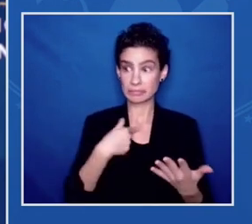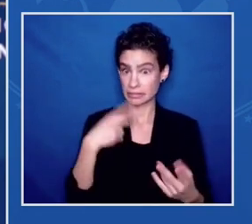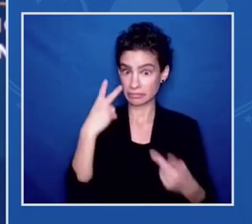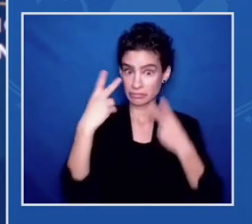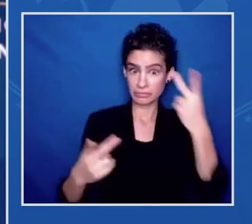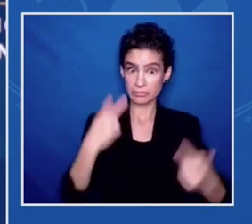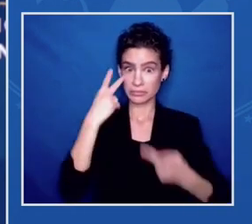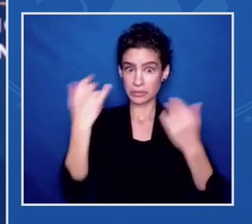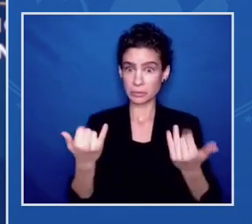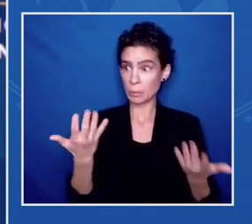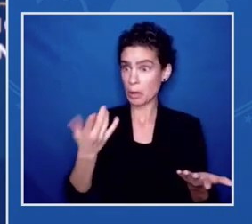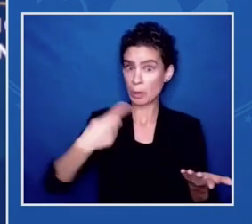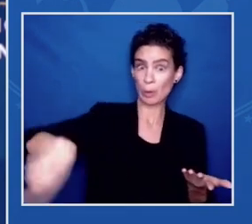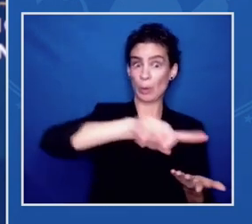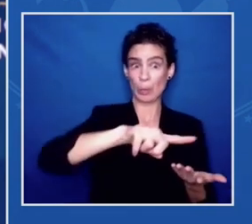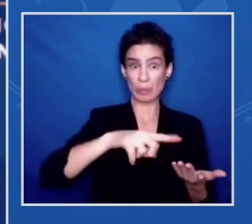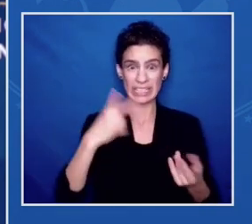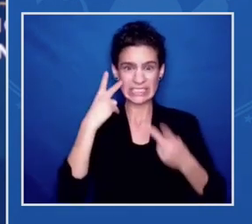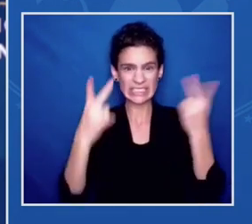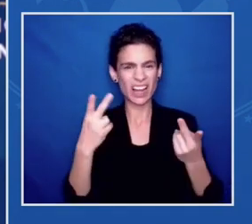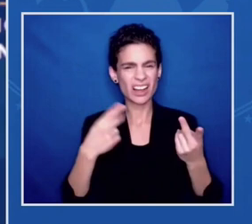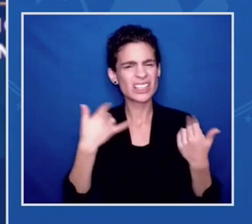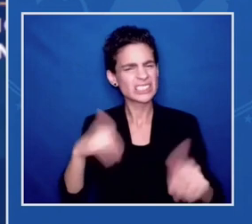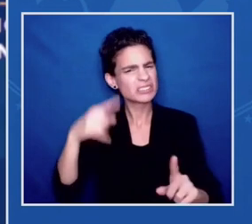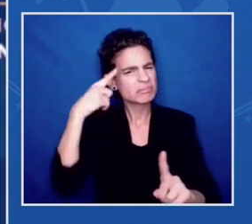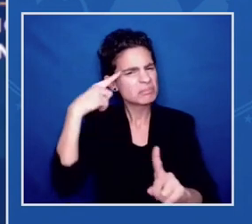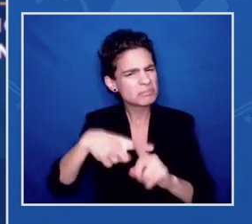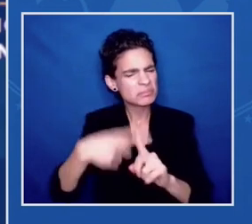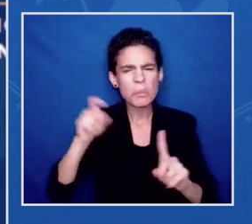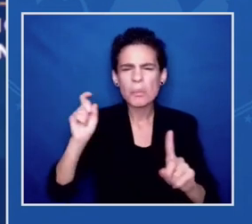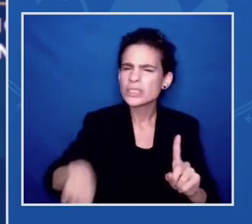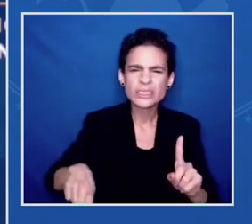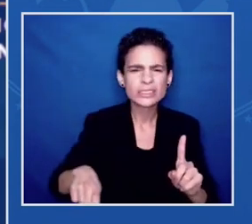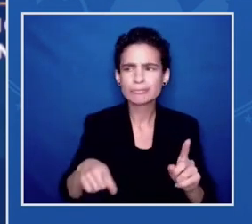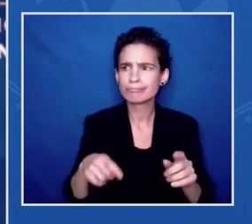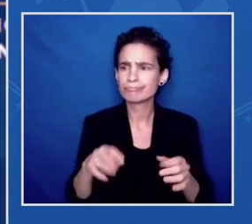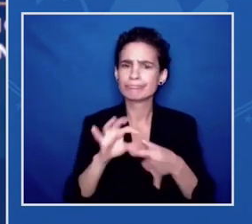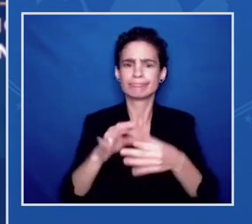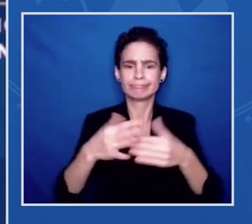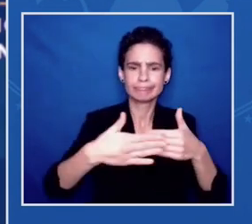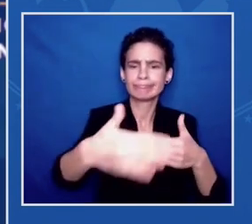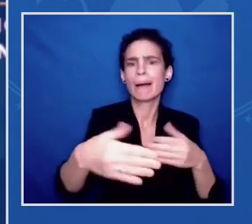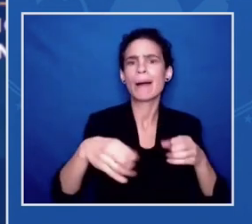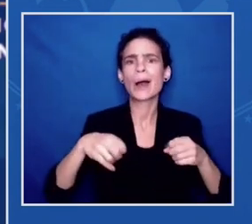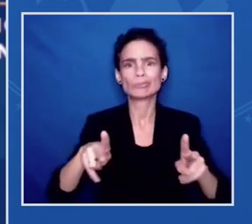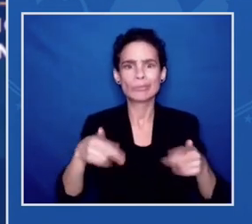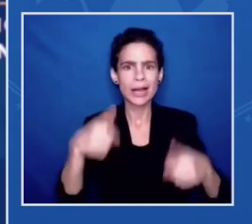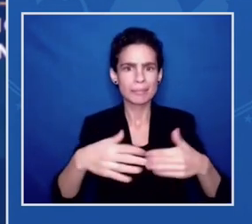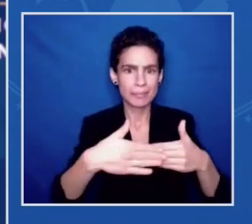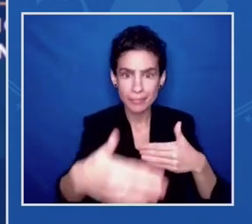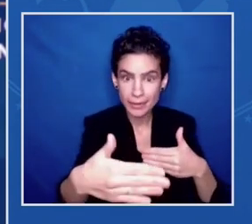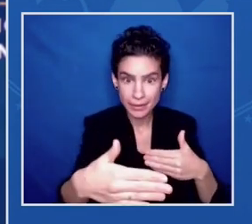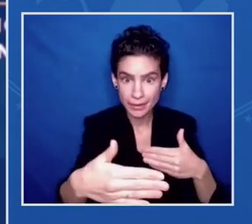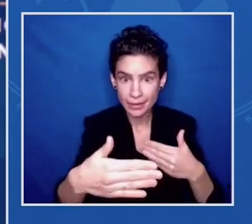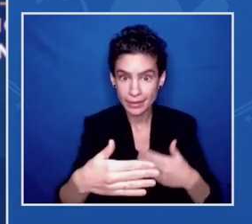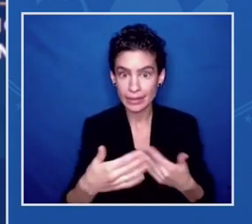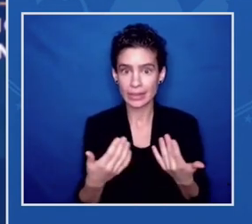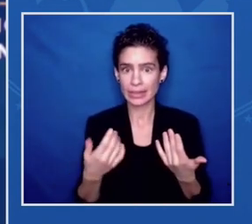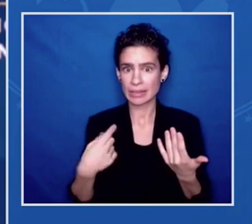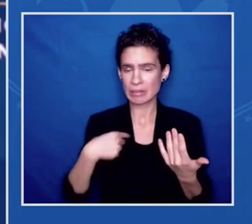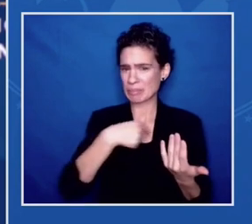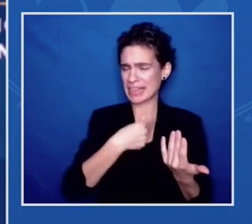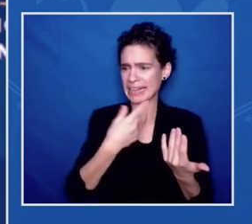Notwithstanding what I saw today and we're seeing today, I remain optimistic about the incredible opportunities. There